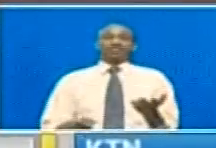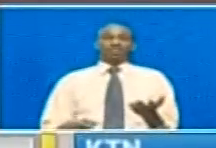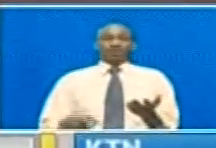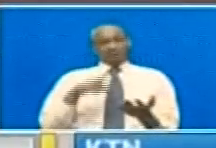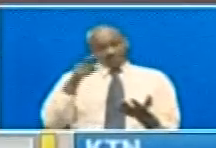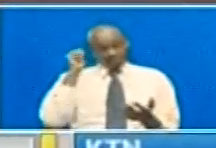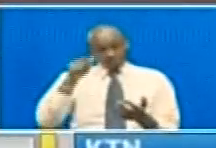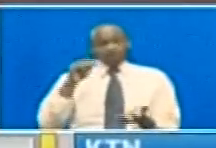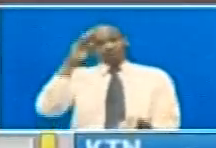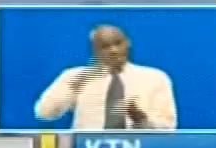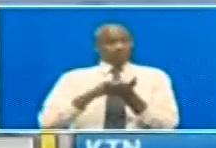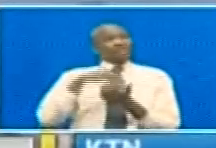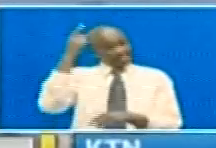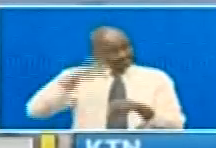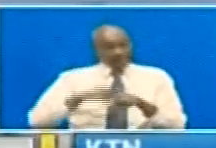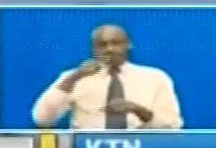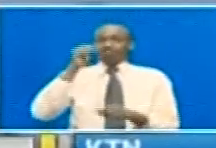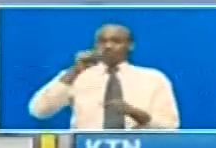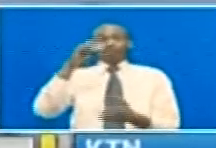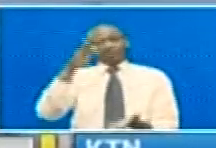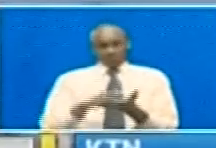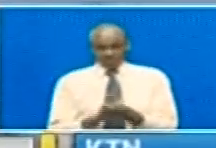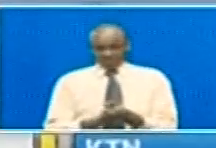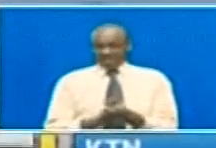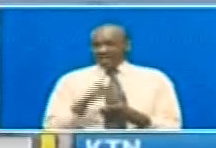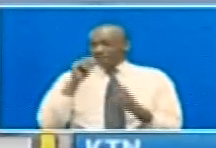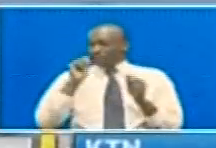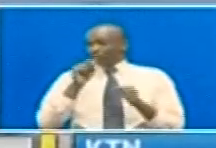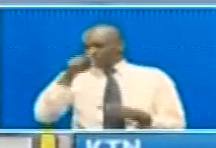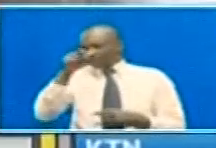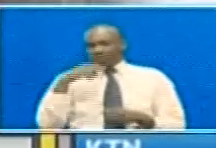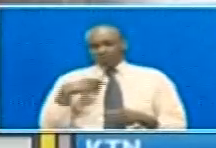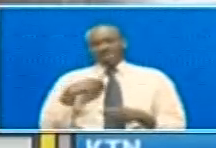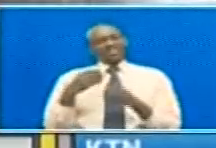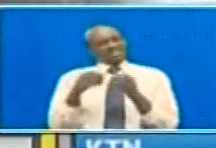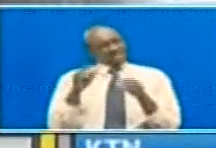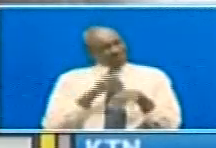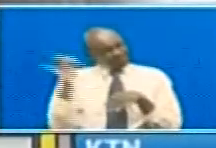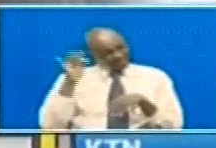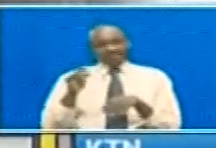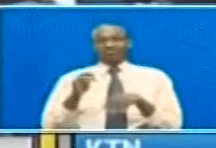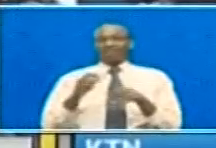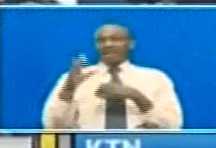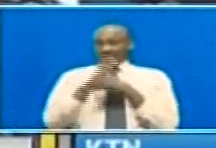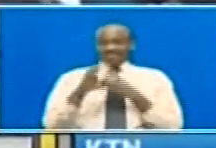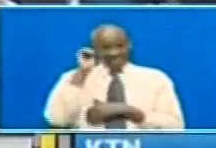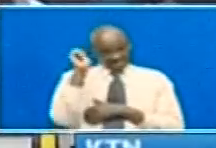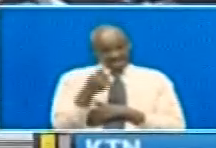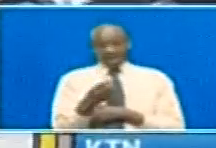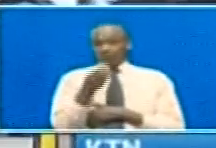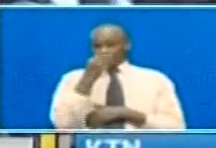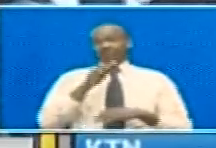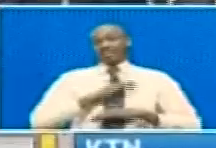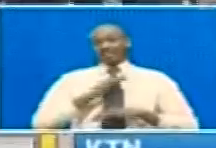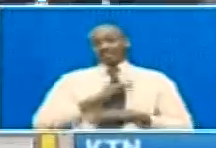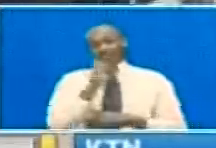how much you're going to produce of the same. This latest move threatens the country's food security, as most of these farmers vow to cut down on